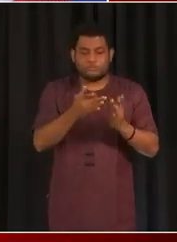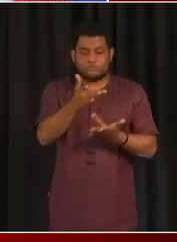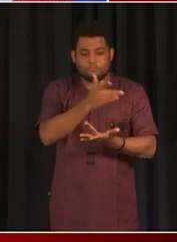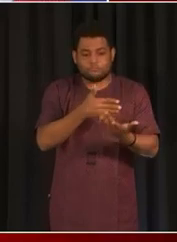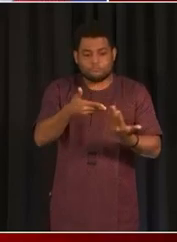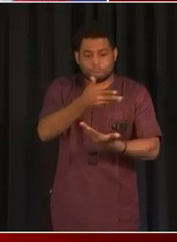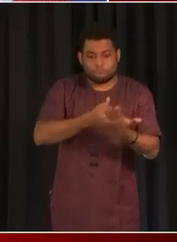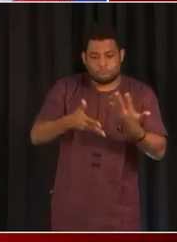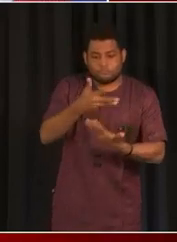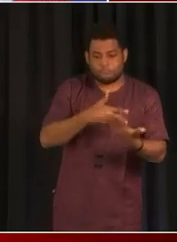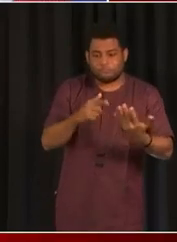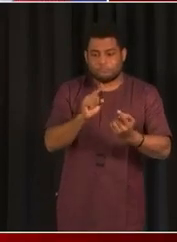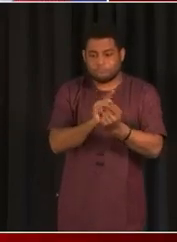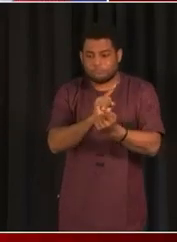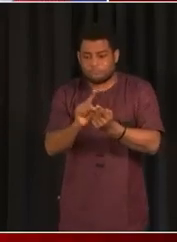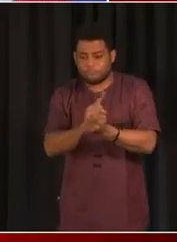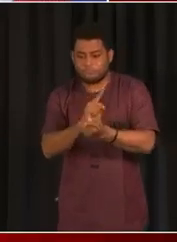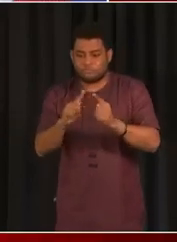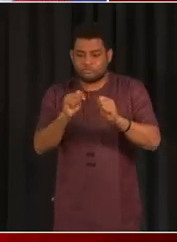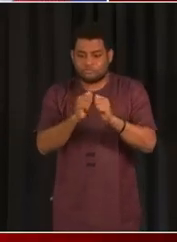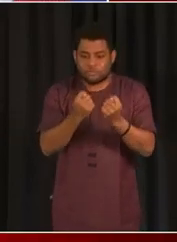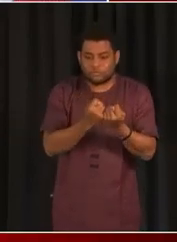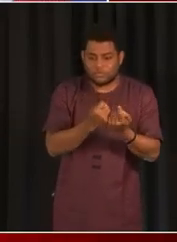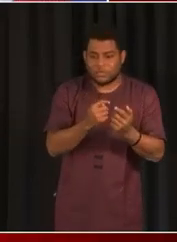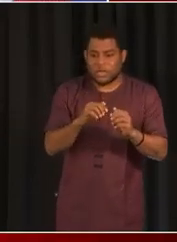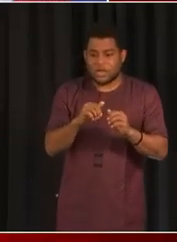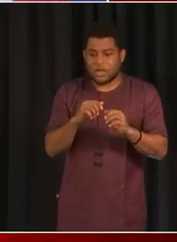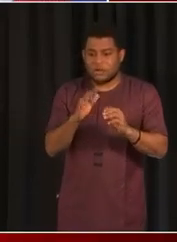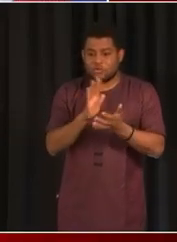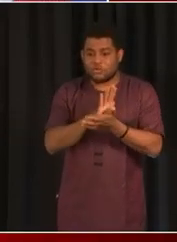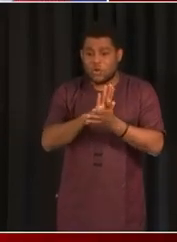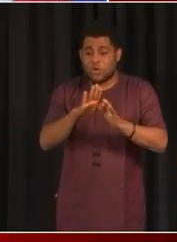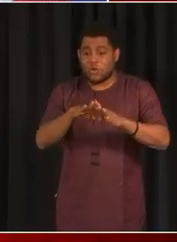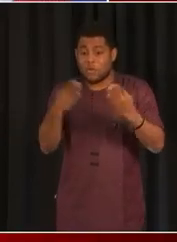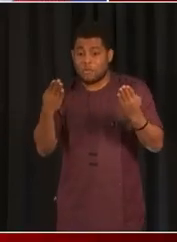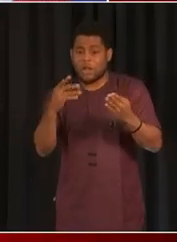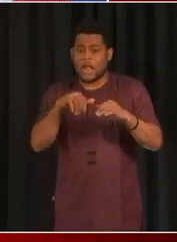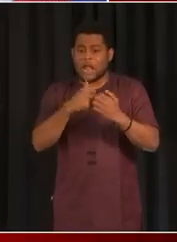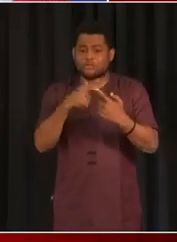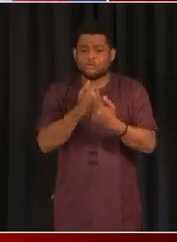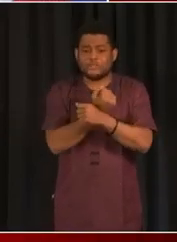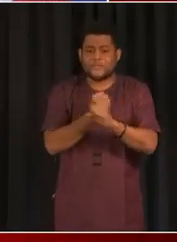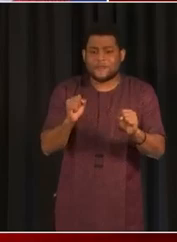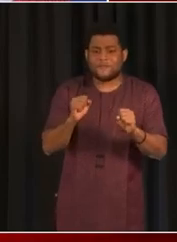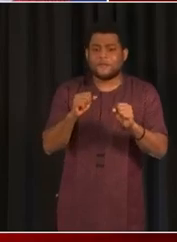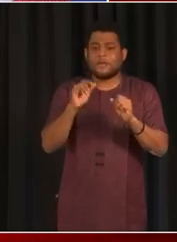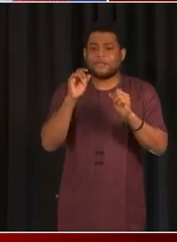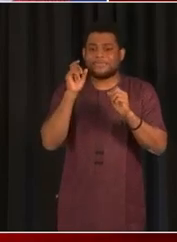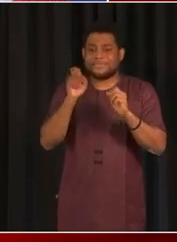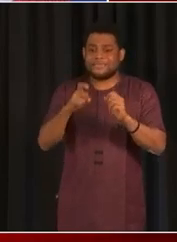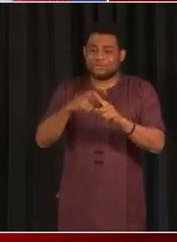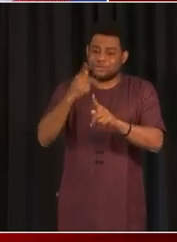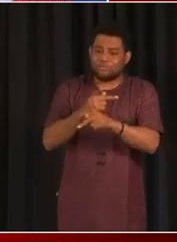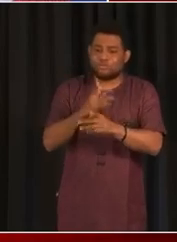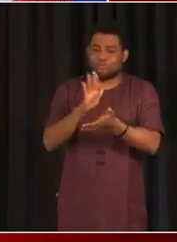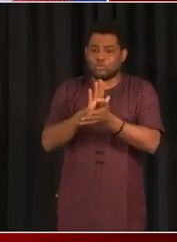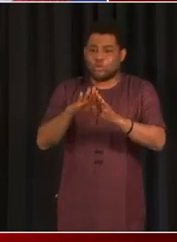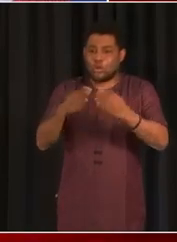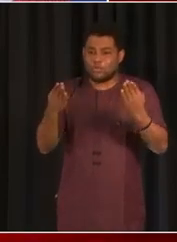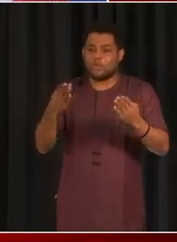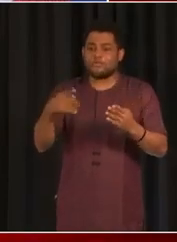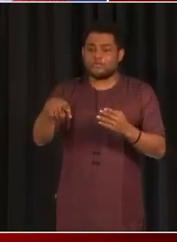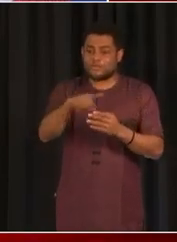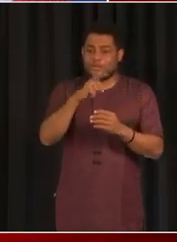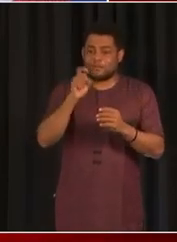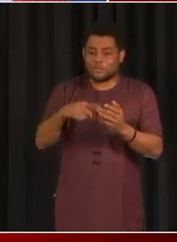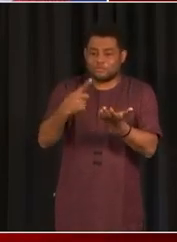our top priority: opening schools safely and keeping schools open. And that's a conversation not only from us,